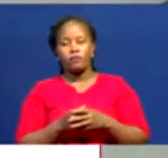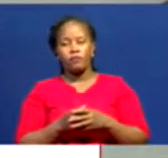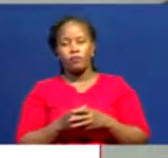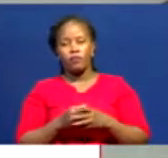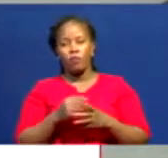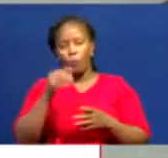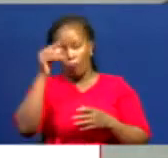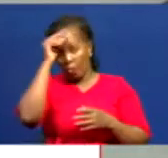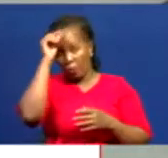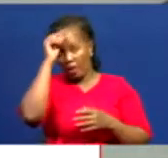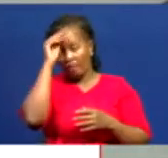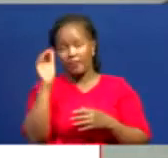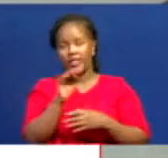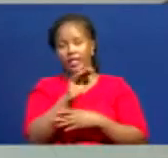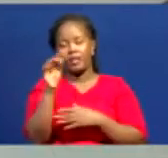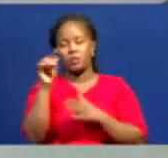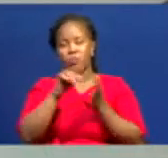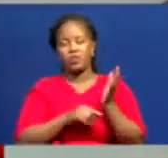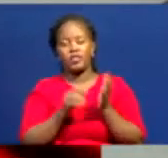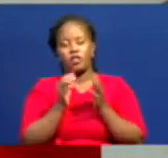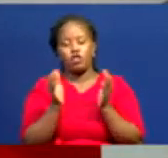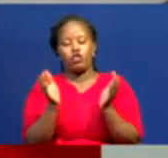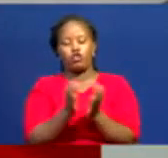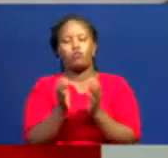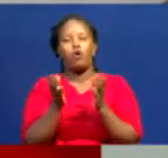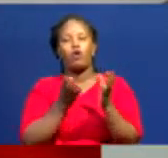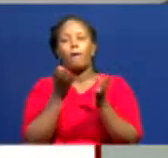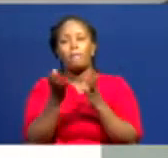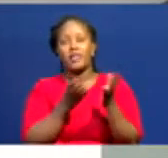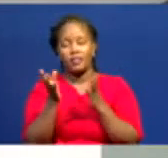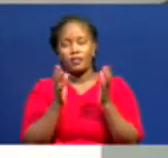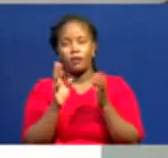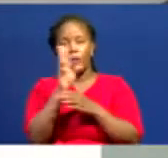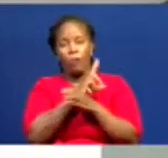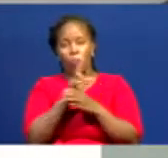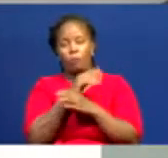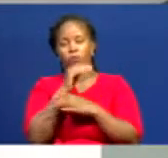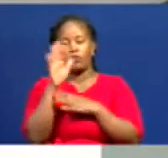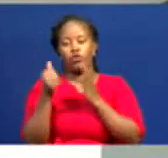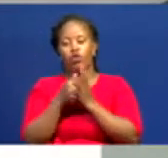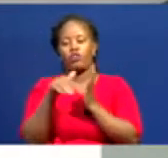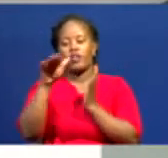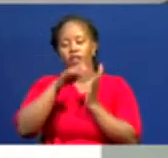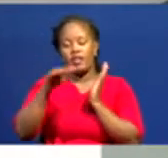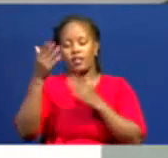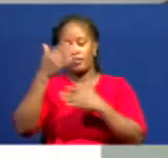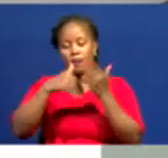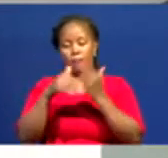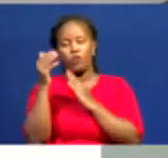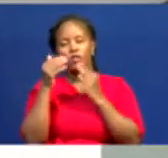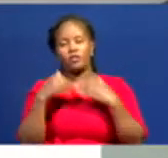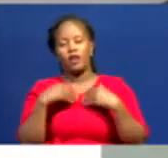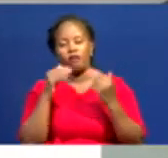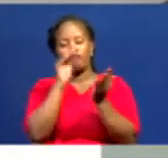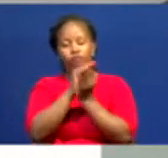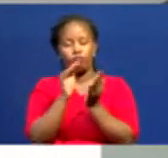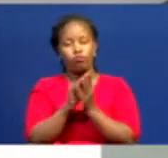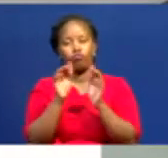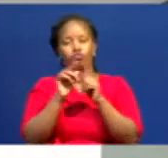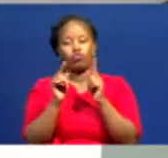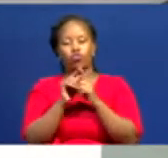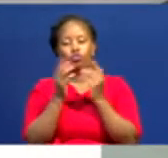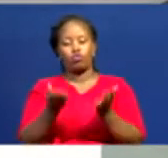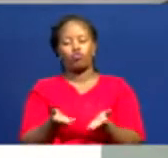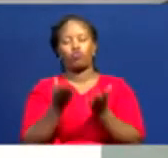government is urging small businesses to take advantage of industrial parks and various state incentives to improve the quality of